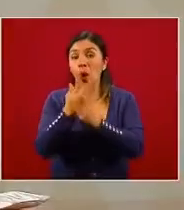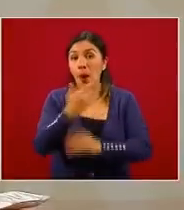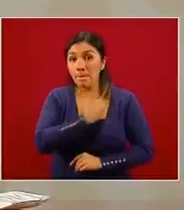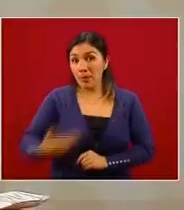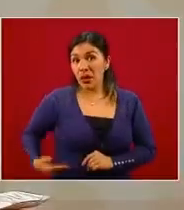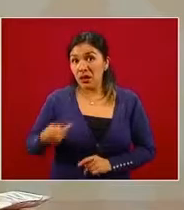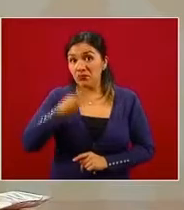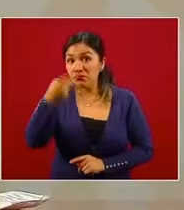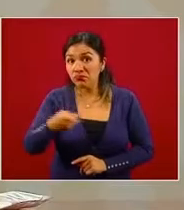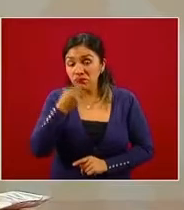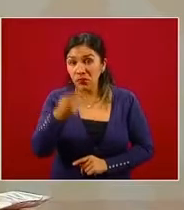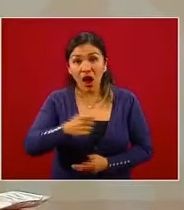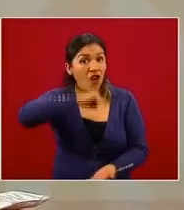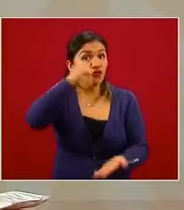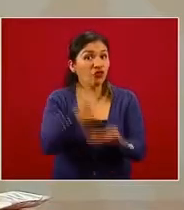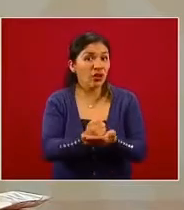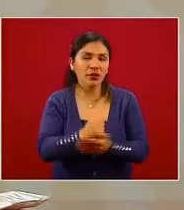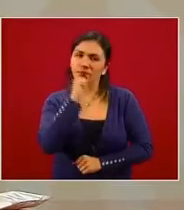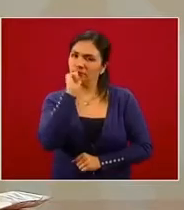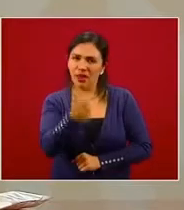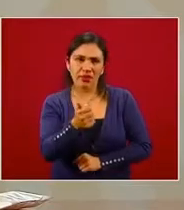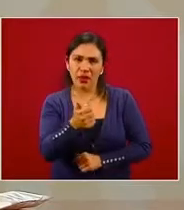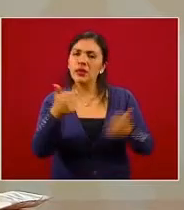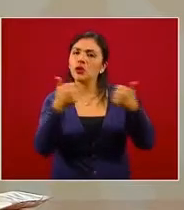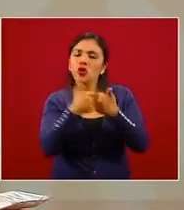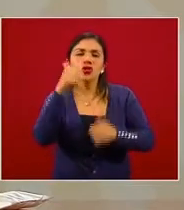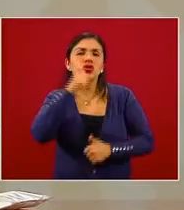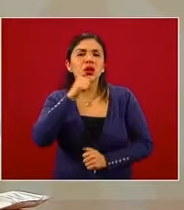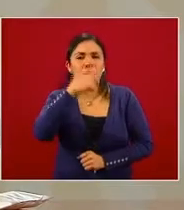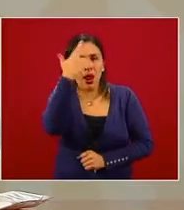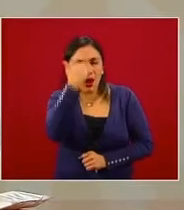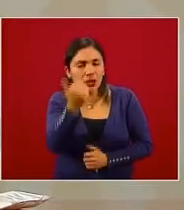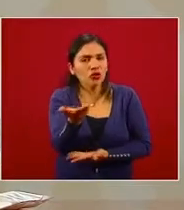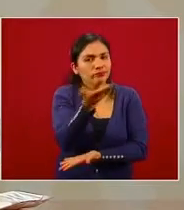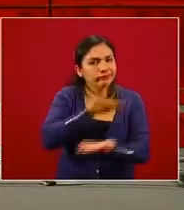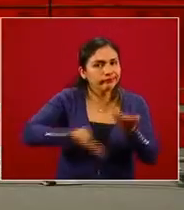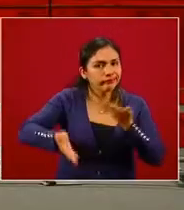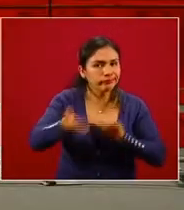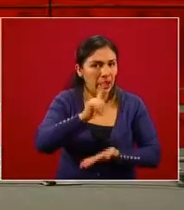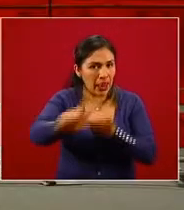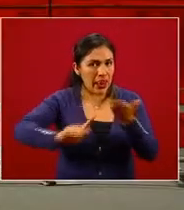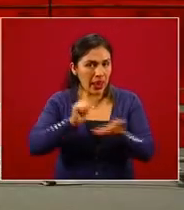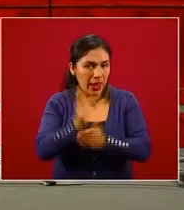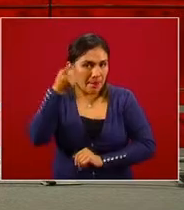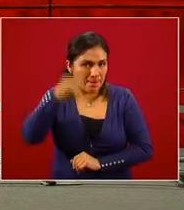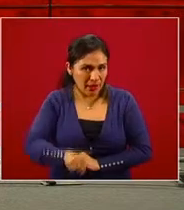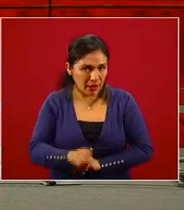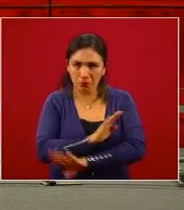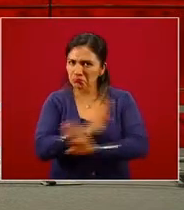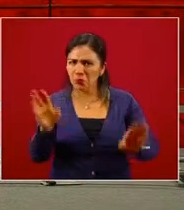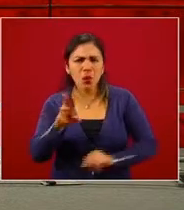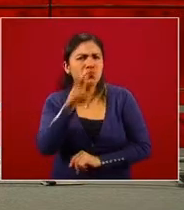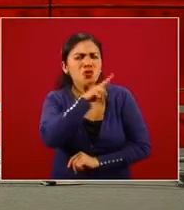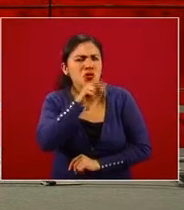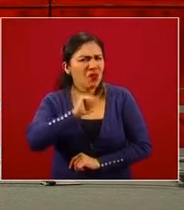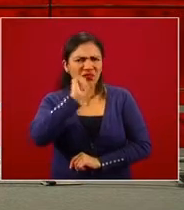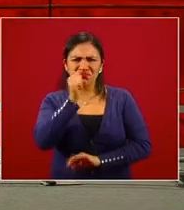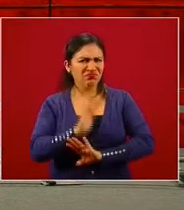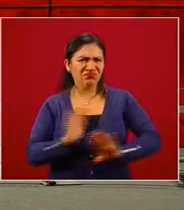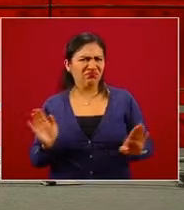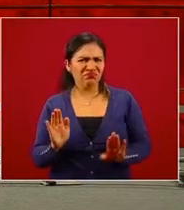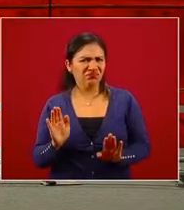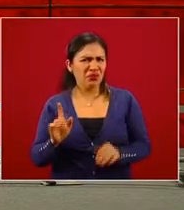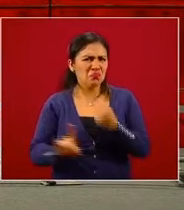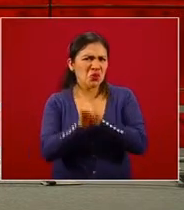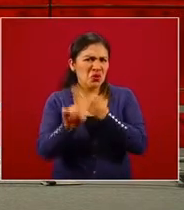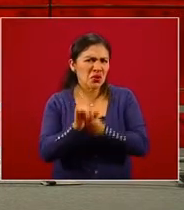economies again. And like the president has said many times, nothing by force, everything with